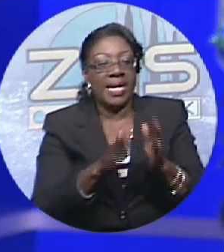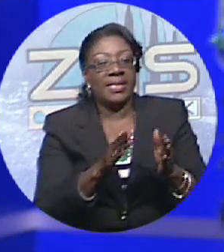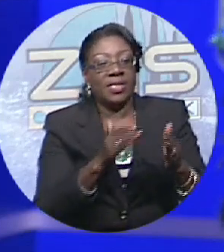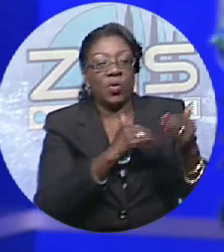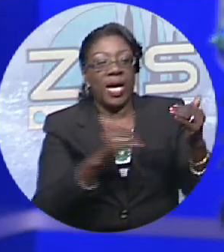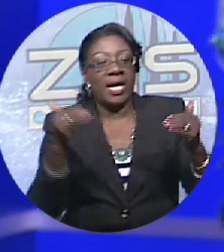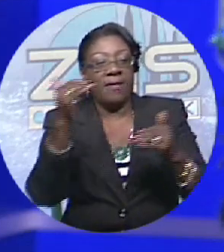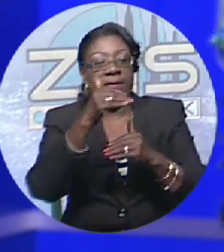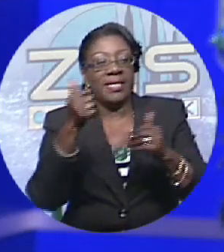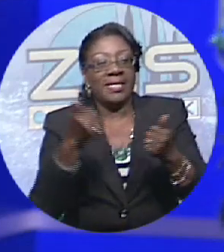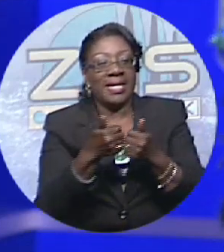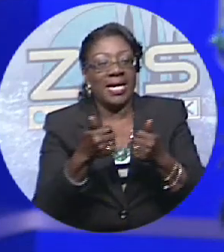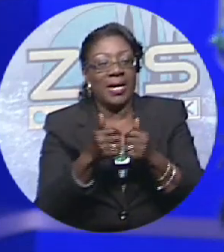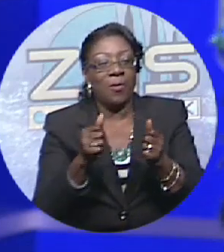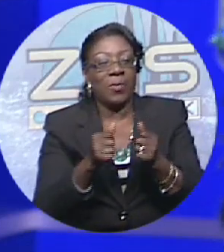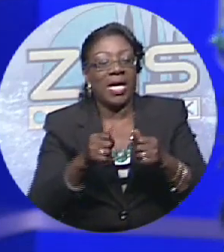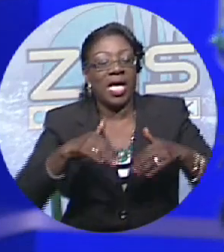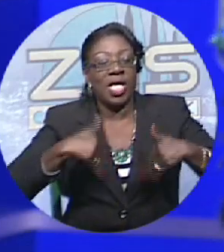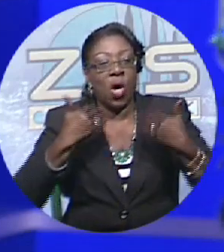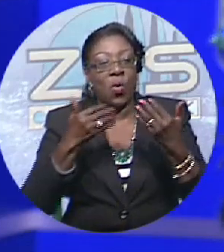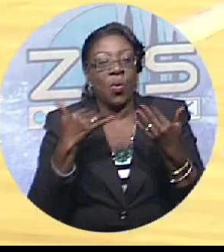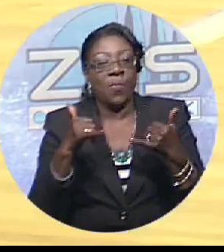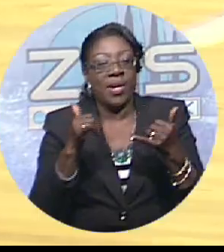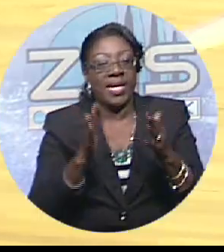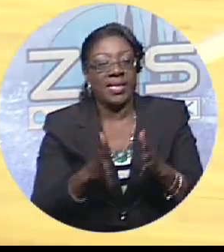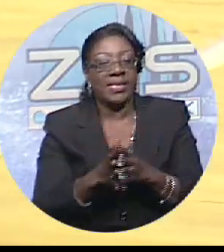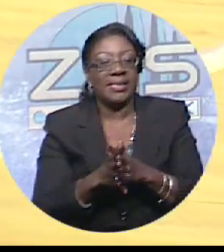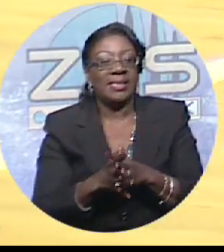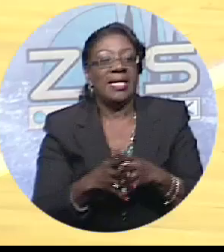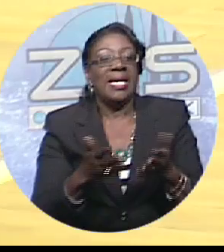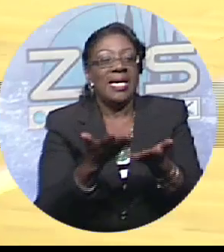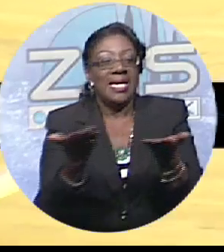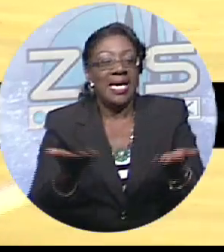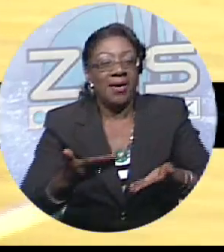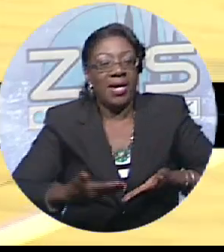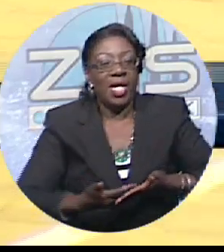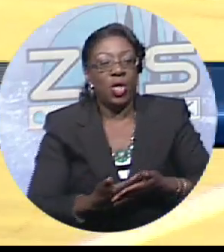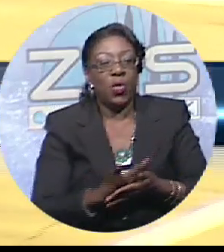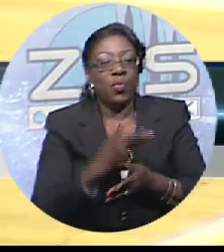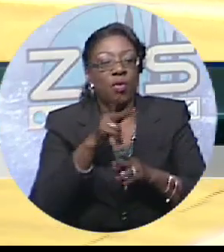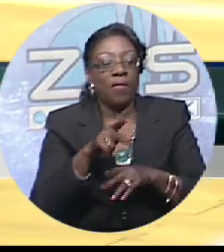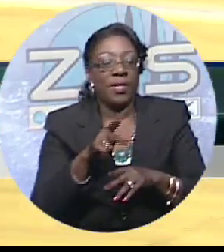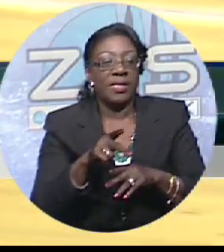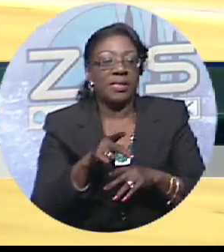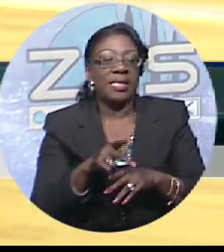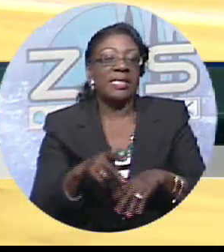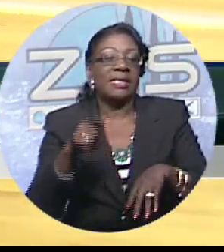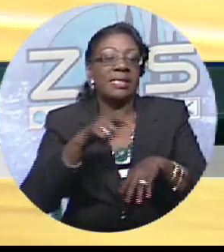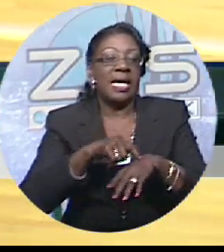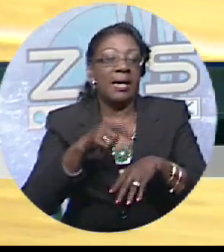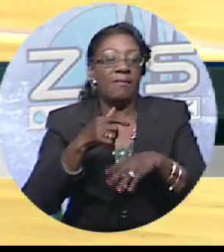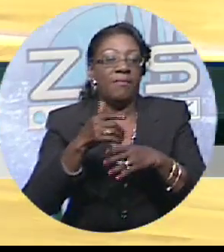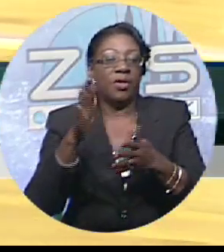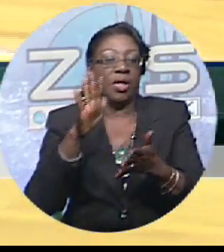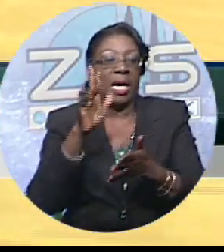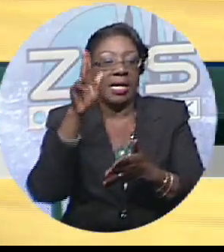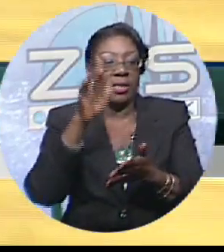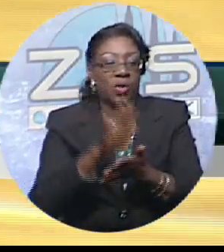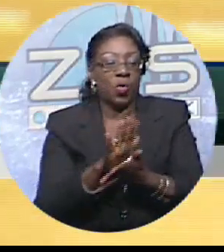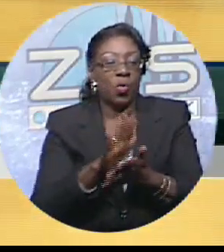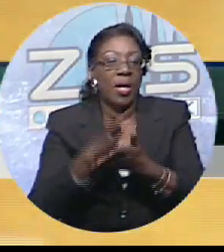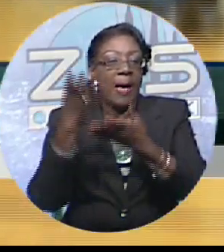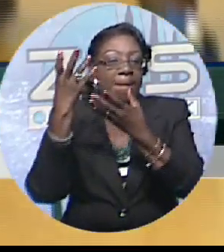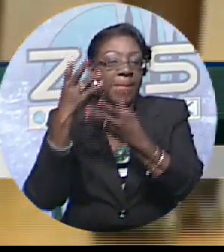games of our young ballers in this report. Here in New Providence, it's the height of the school basketball season, and